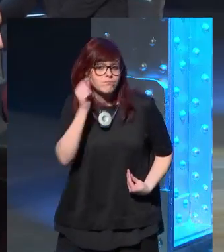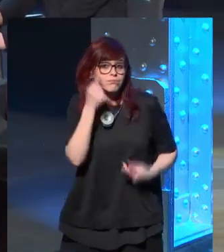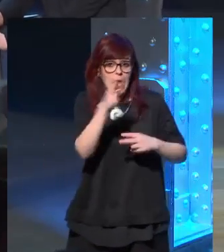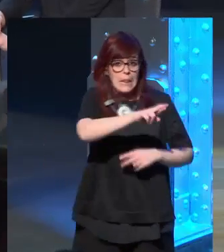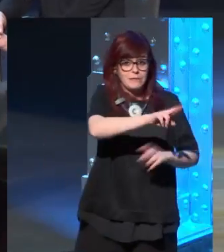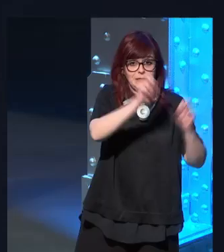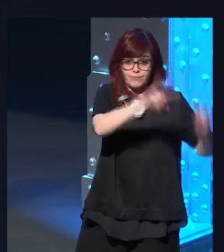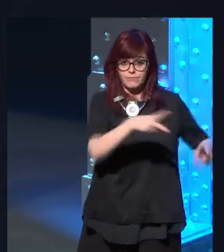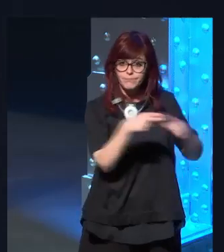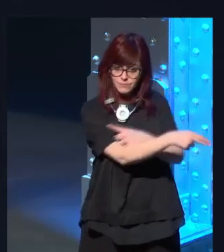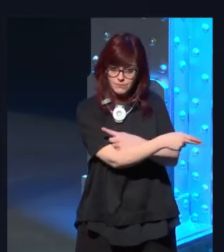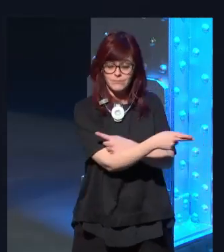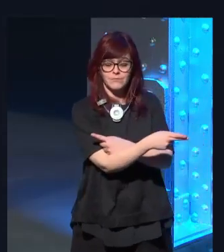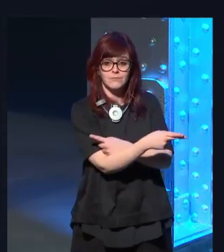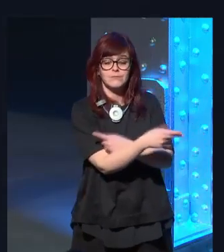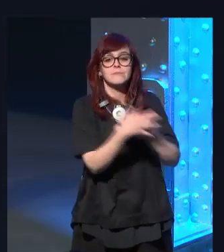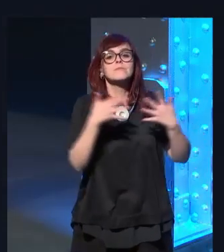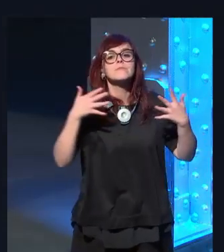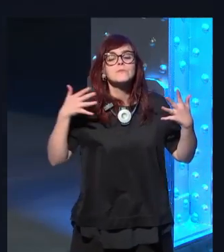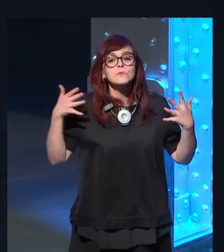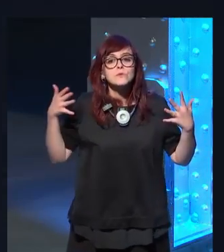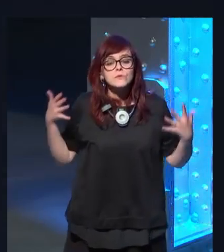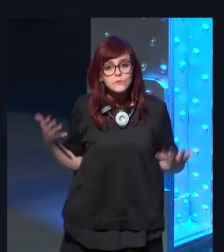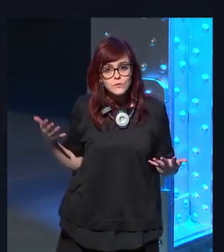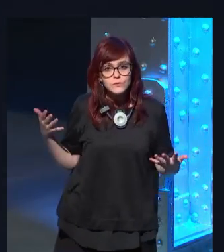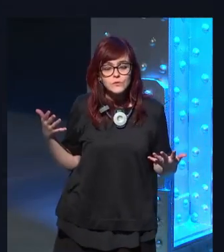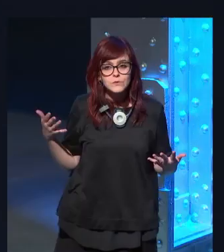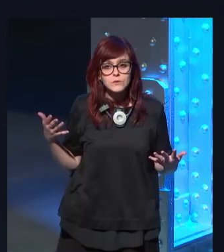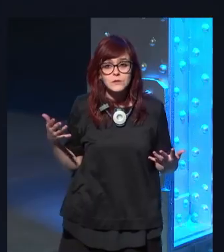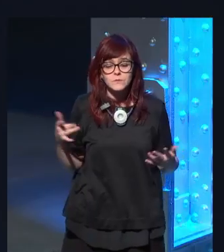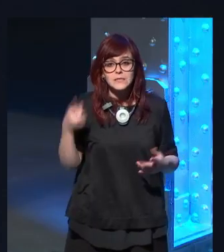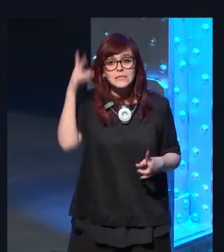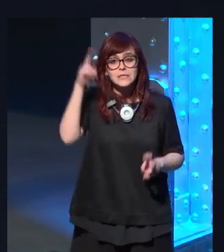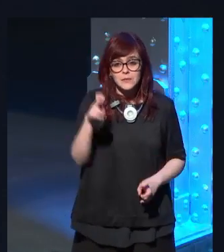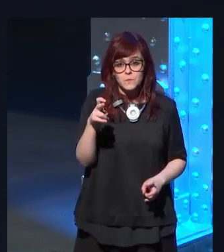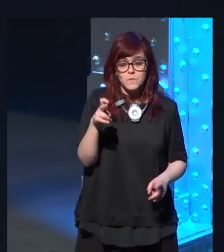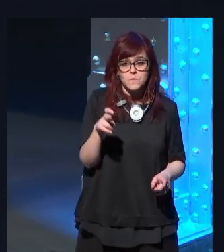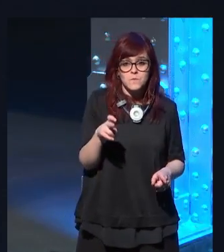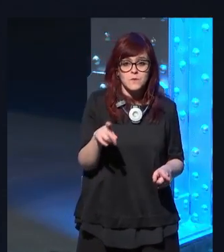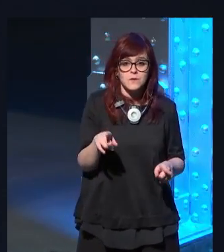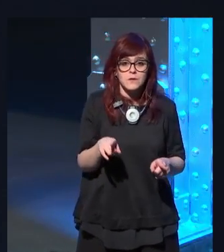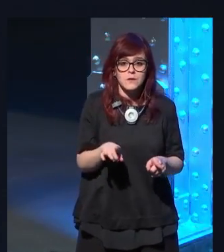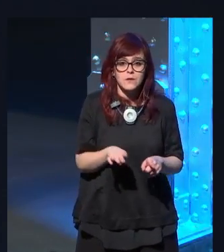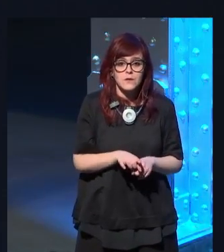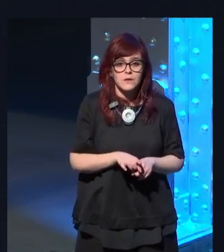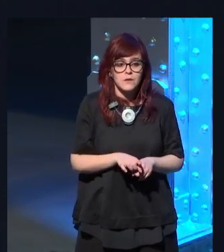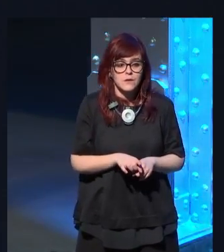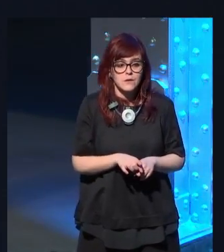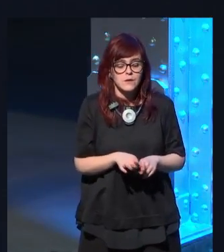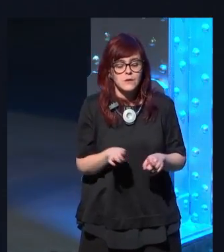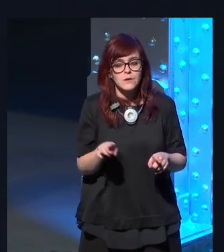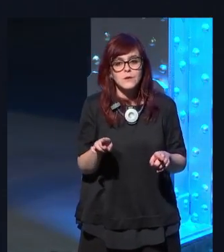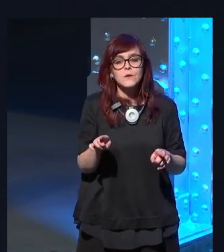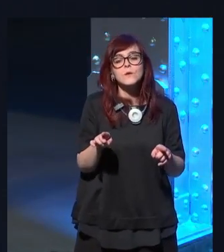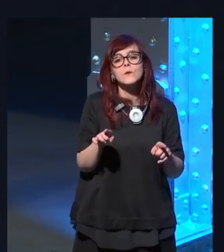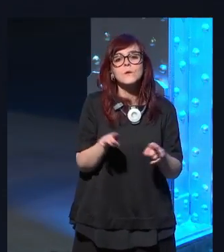to realize when you're happy. Of happiness research, you see these happiness traps, and you also become aware of when you've fallen into